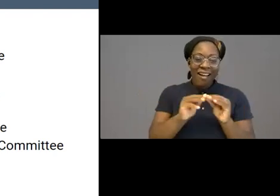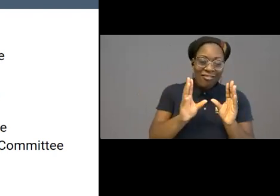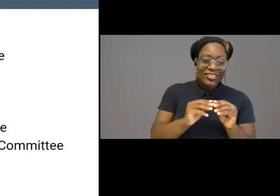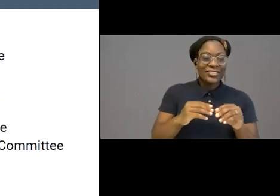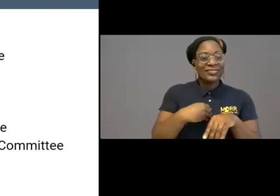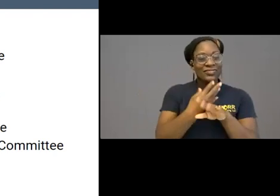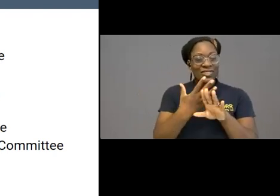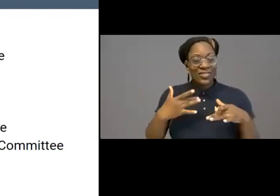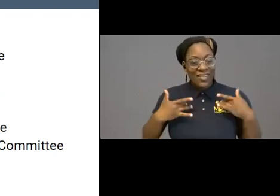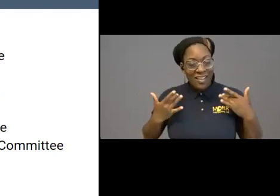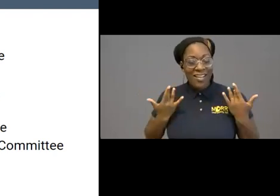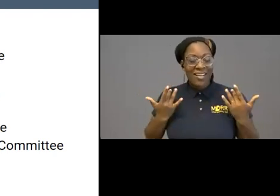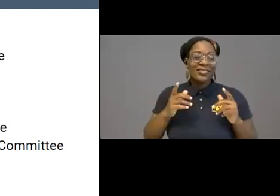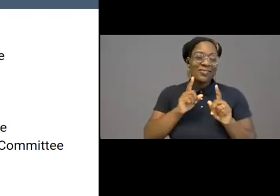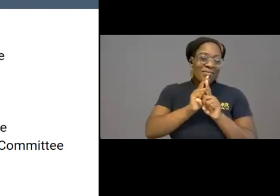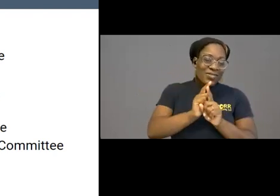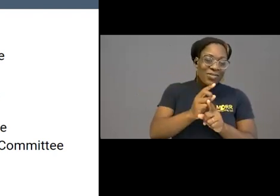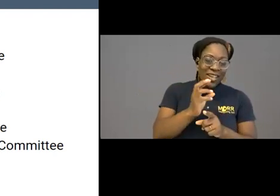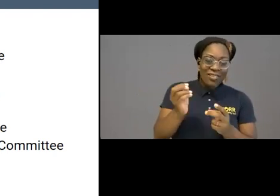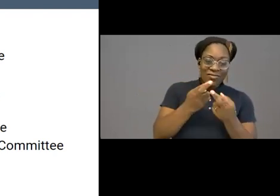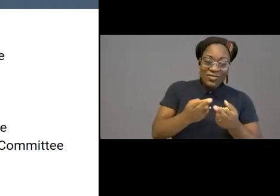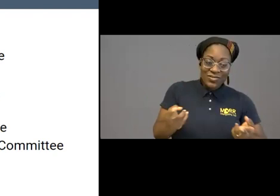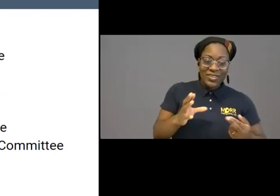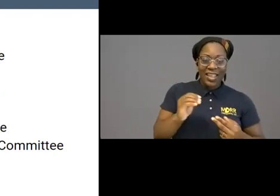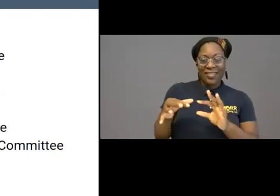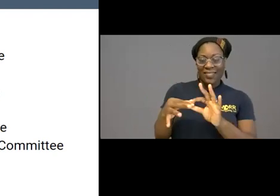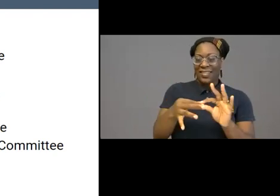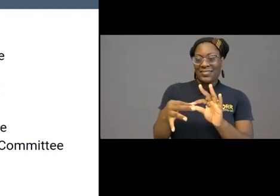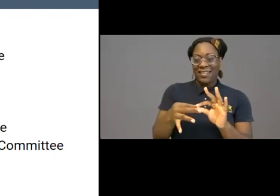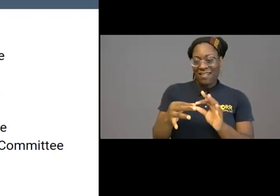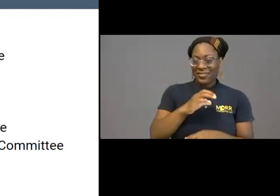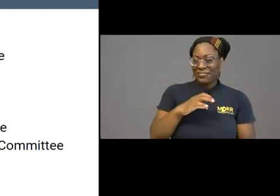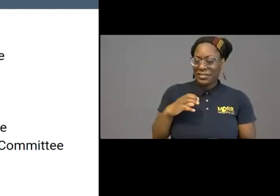committee. We will talk about all of these opportunities in depth in just a bit.